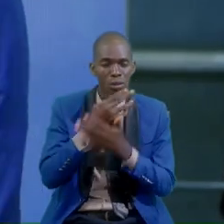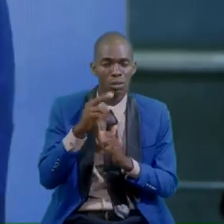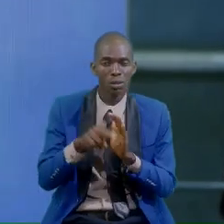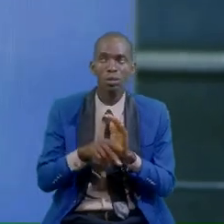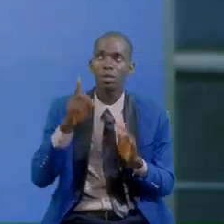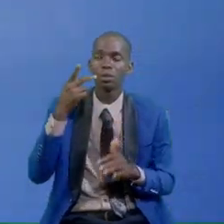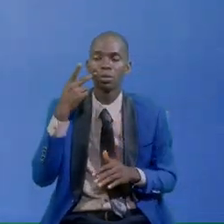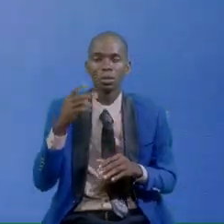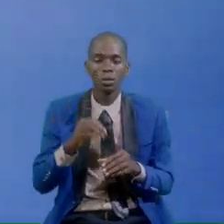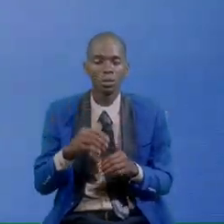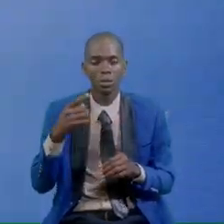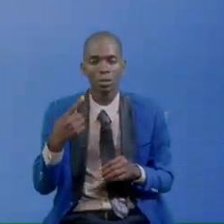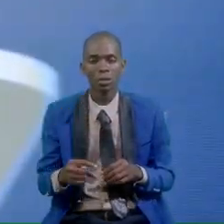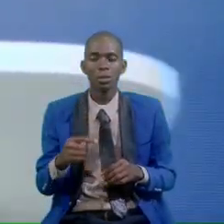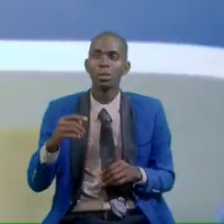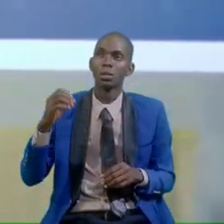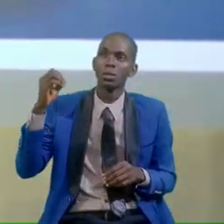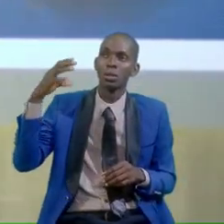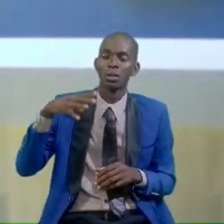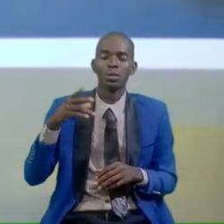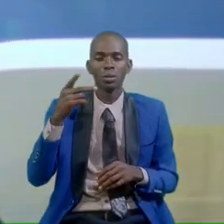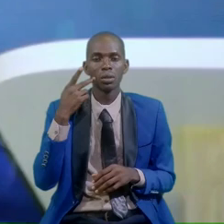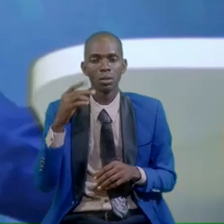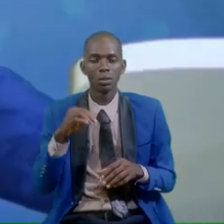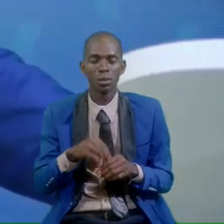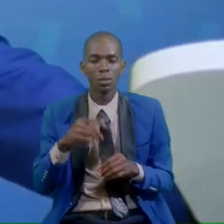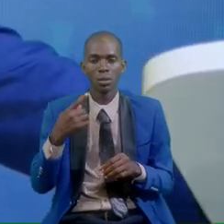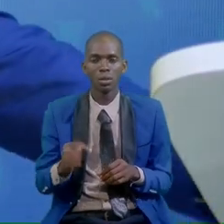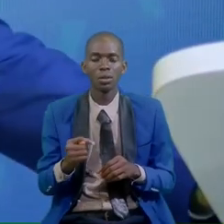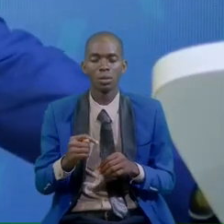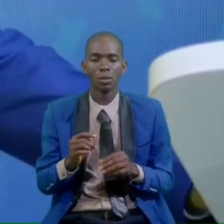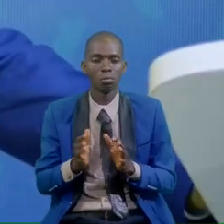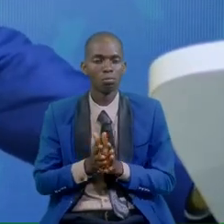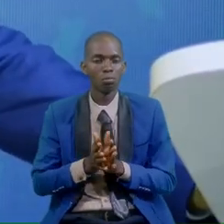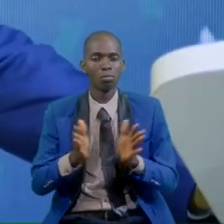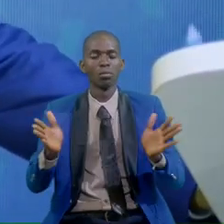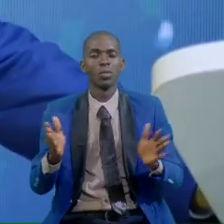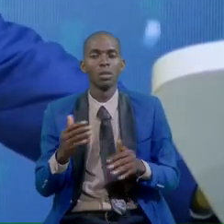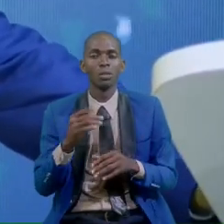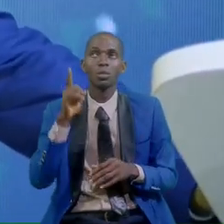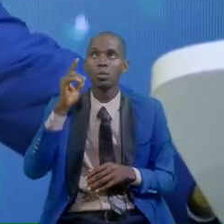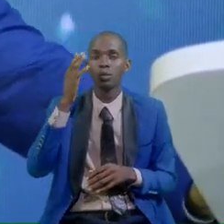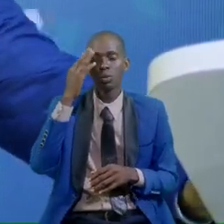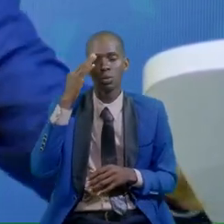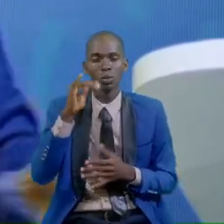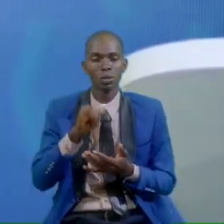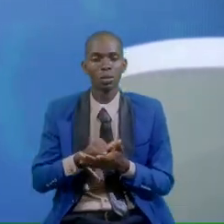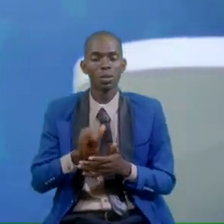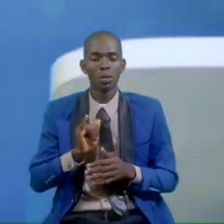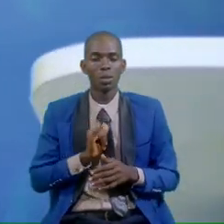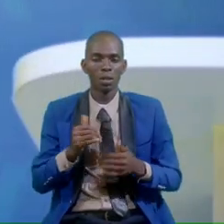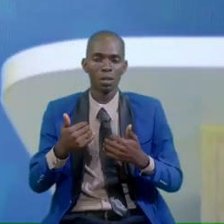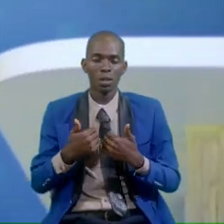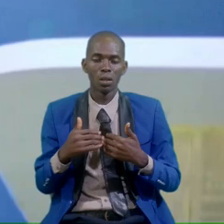see in the private, you see in the public, and you know, mighty God, I I've done all